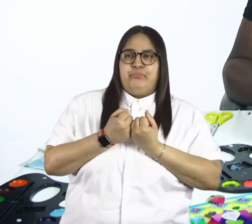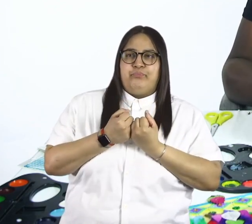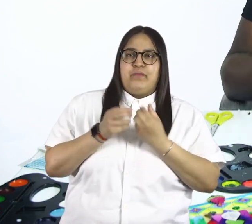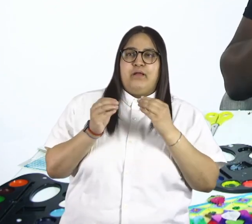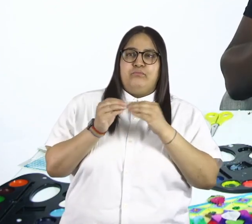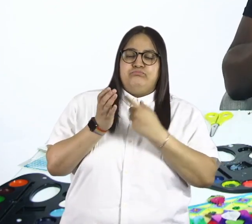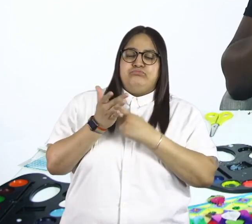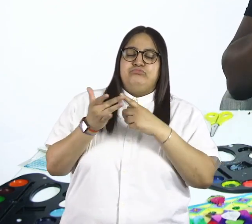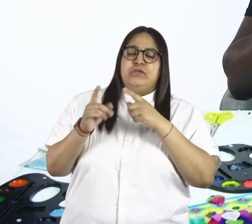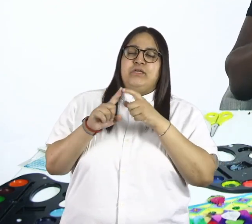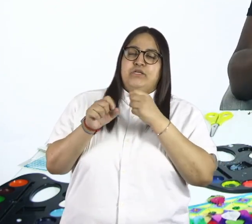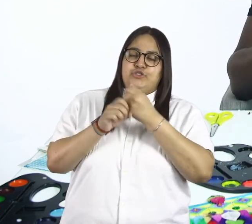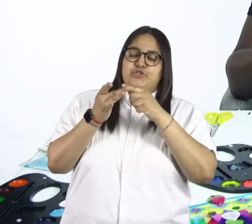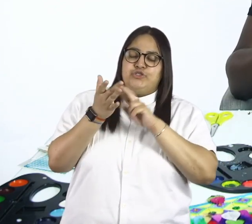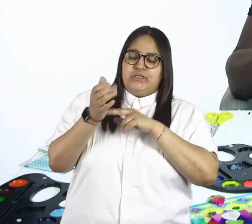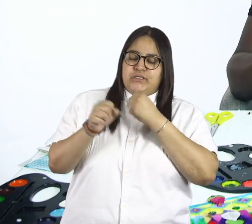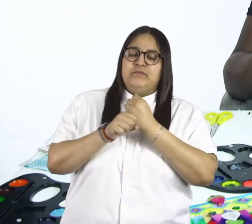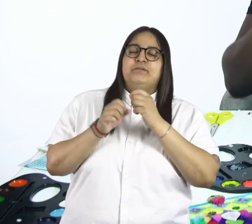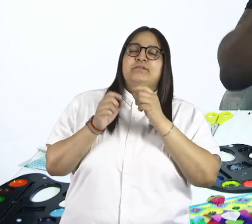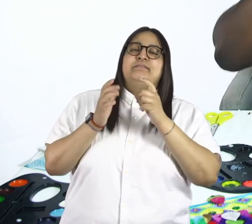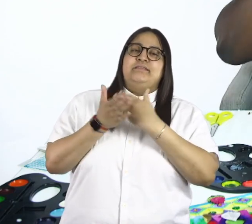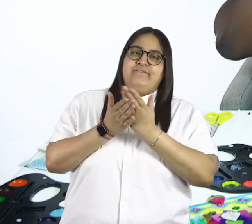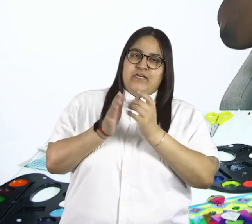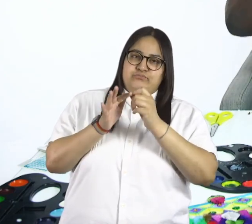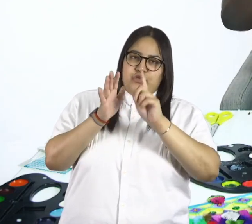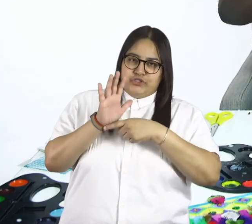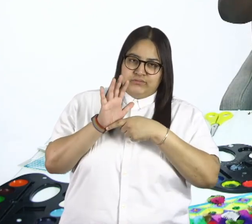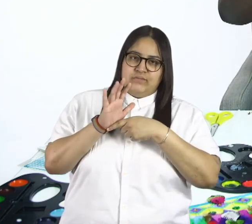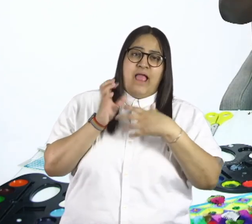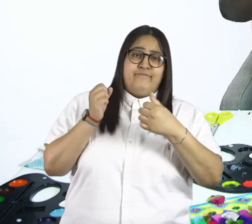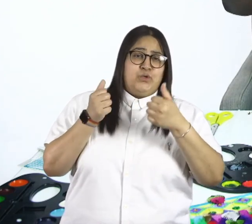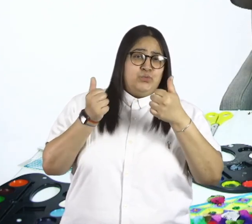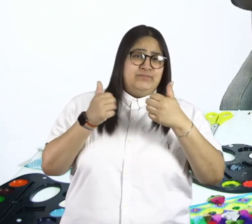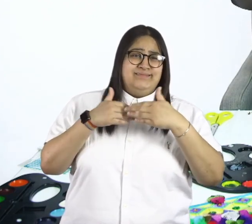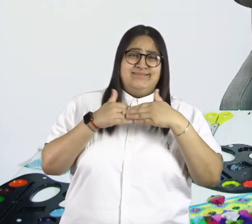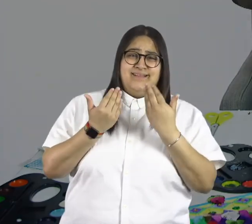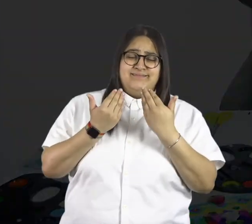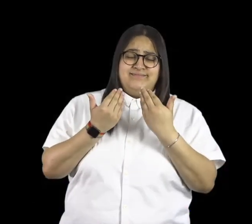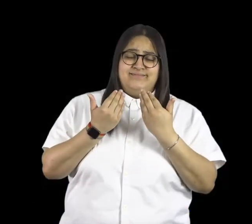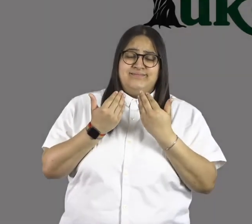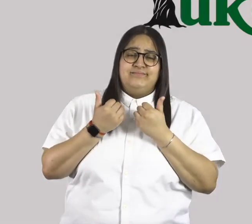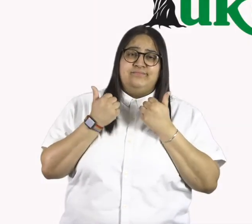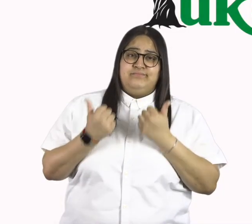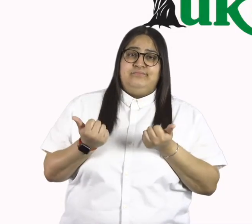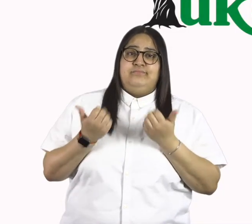project. Have an amazing day and keep your creative juices flowing.